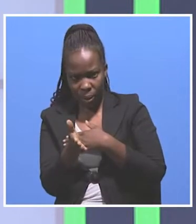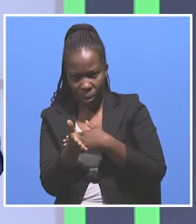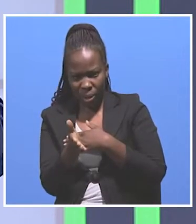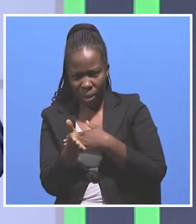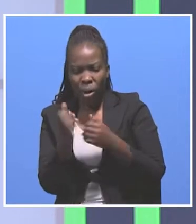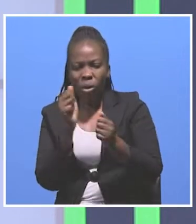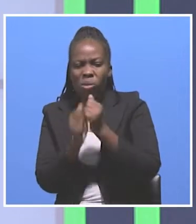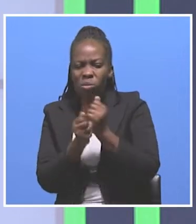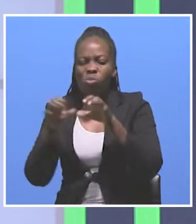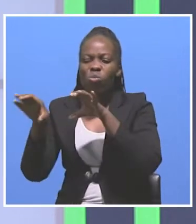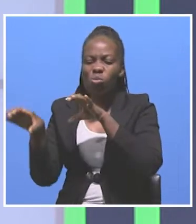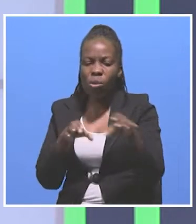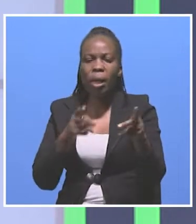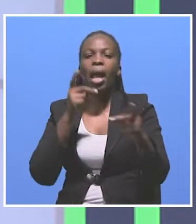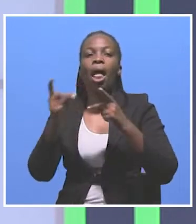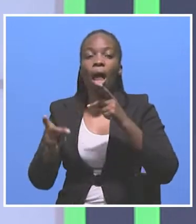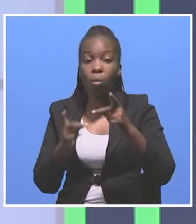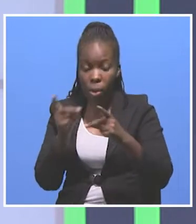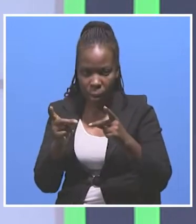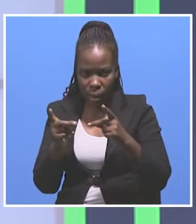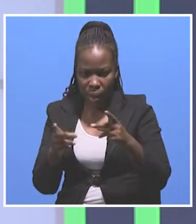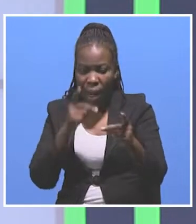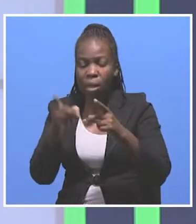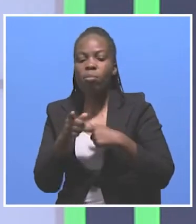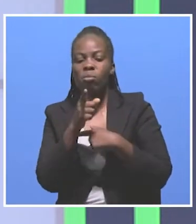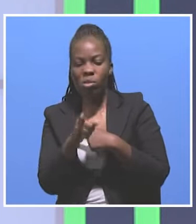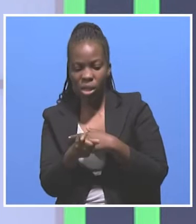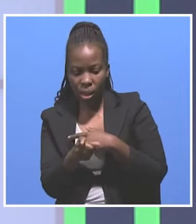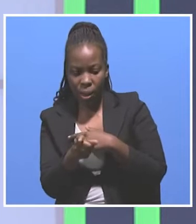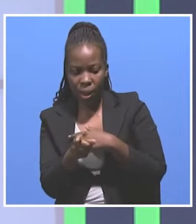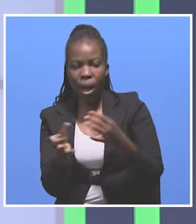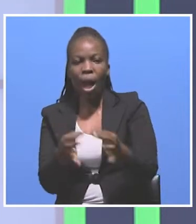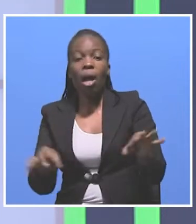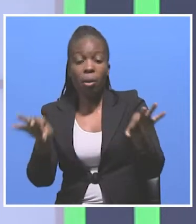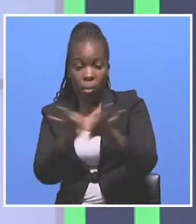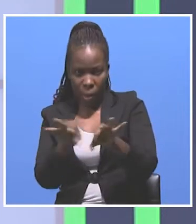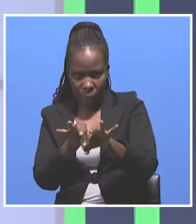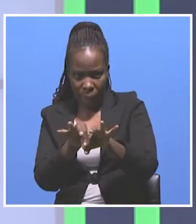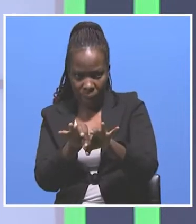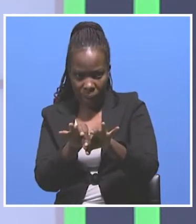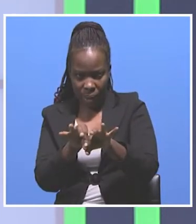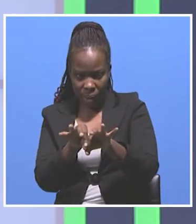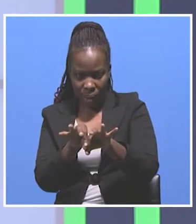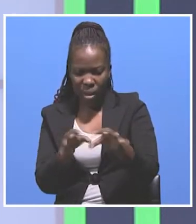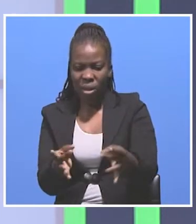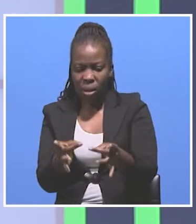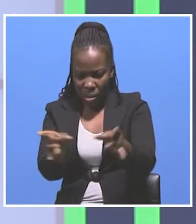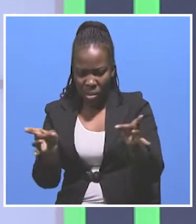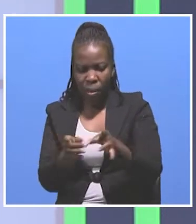you when you're undergoing that process. The place itself, very important. If it's not a health facility, it is